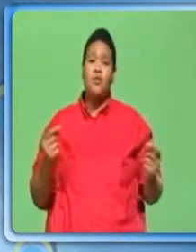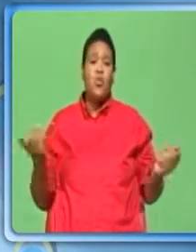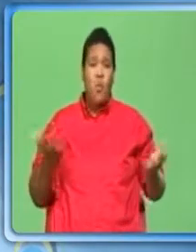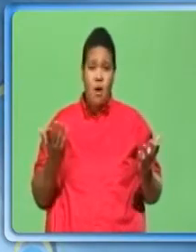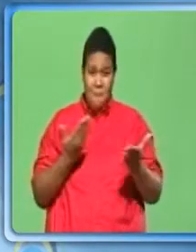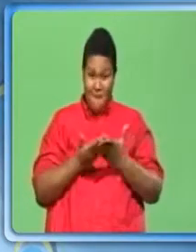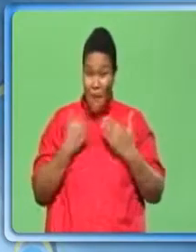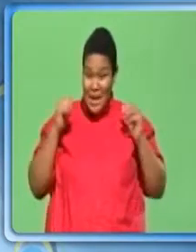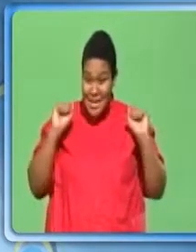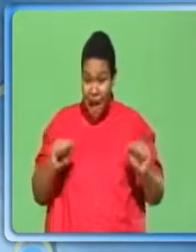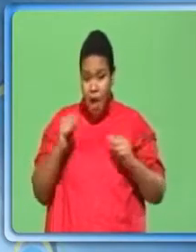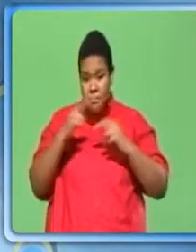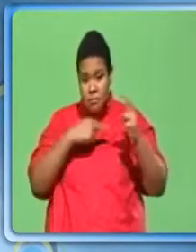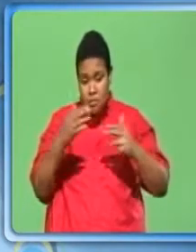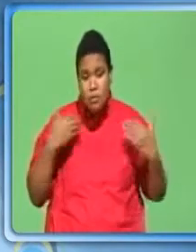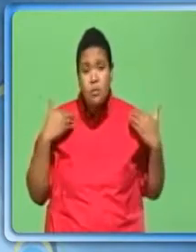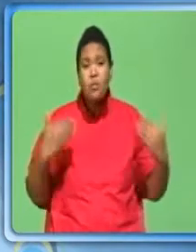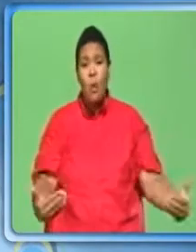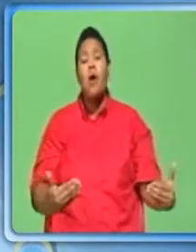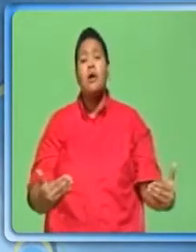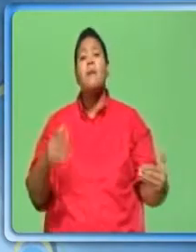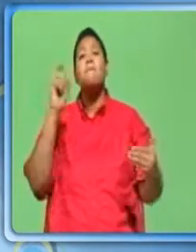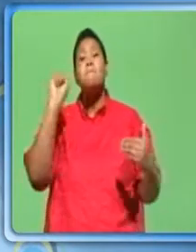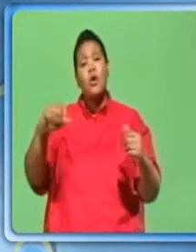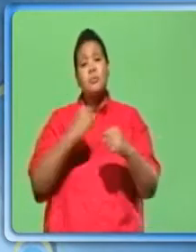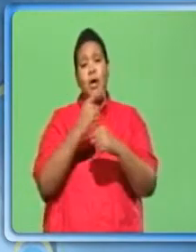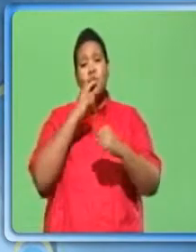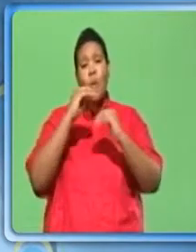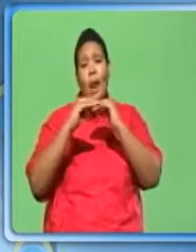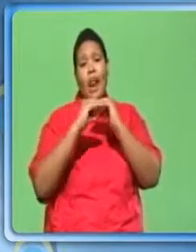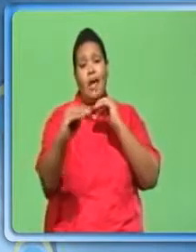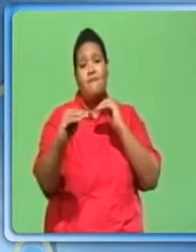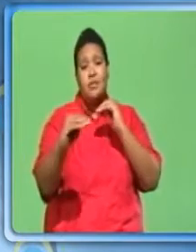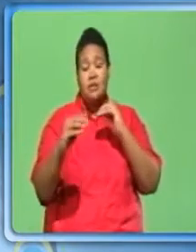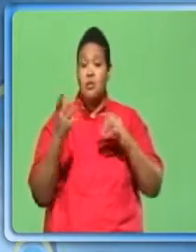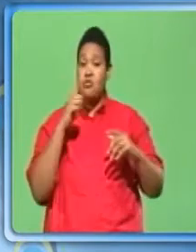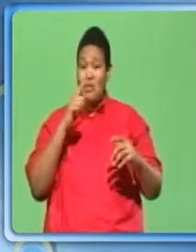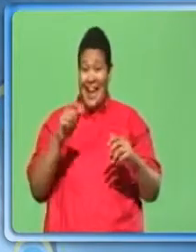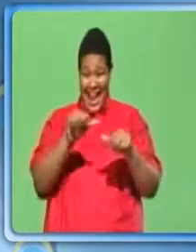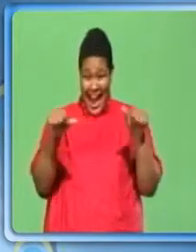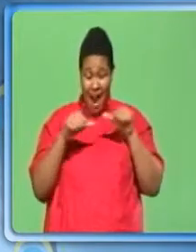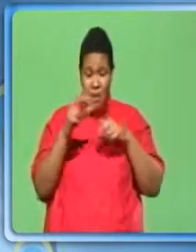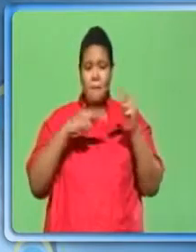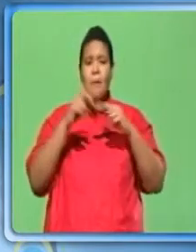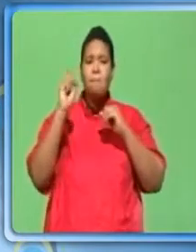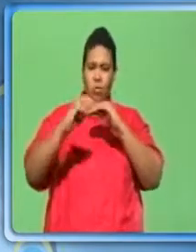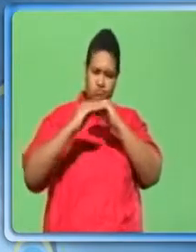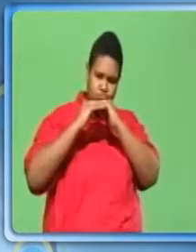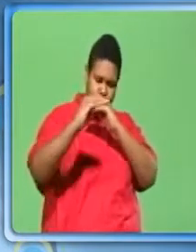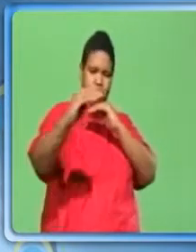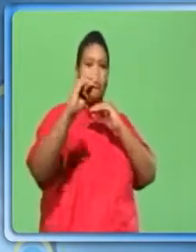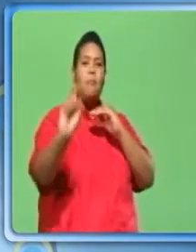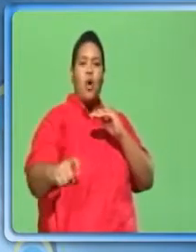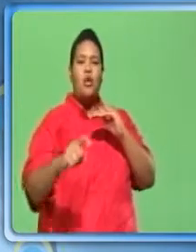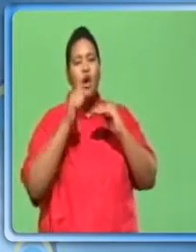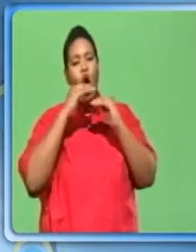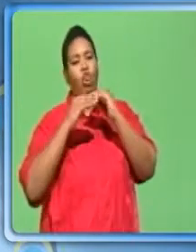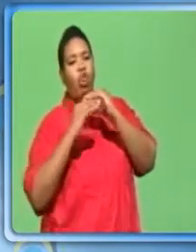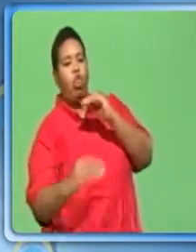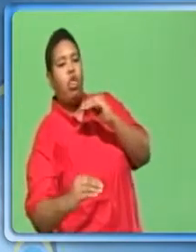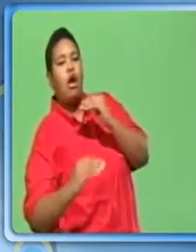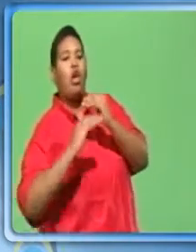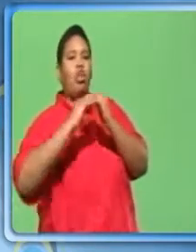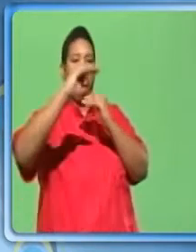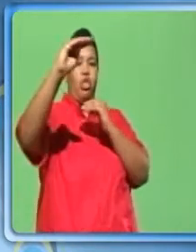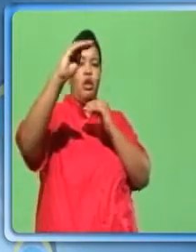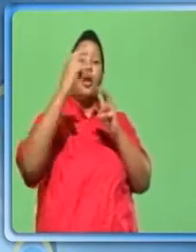any building work can be started, the area covered by the building must be level. This operation is